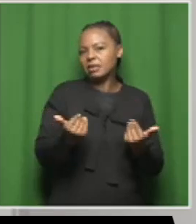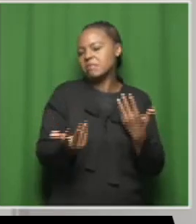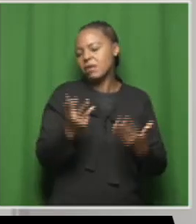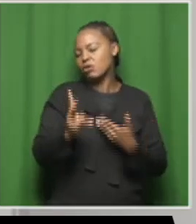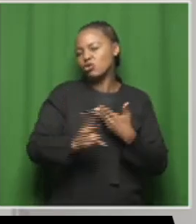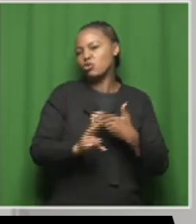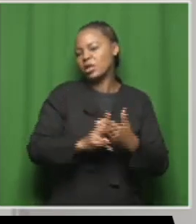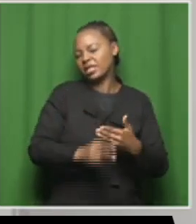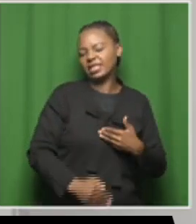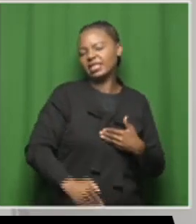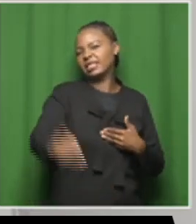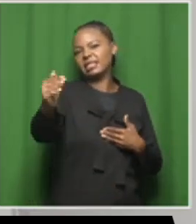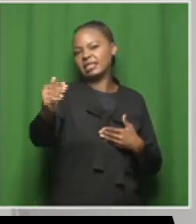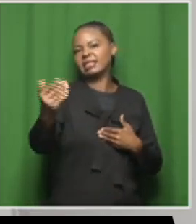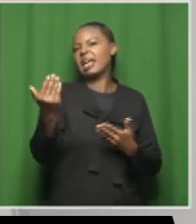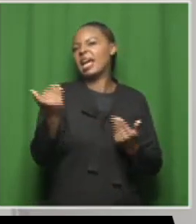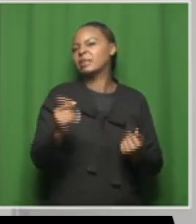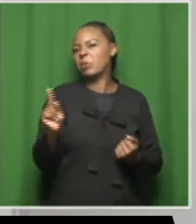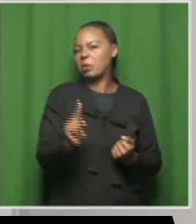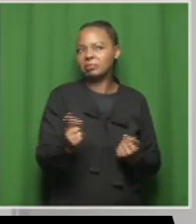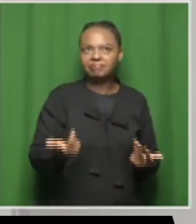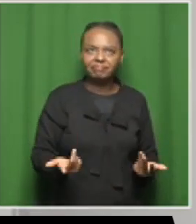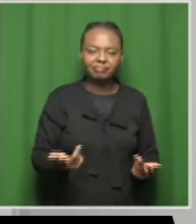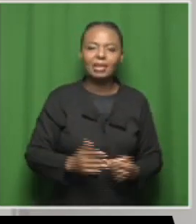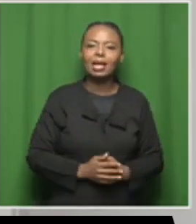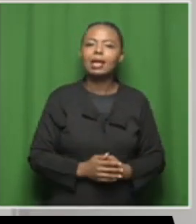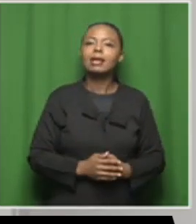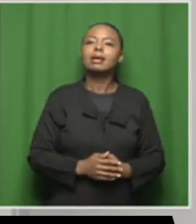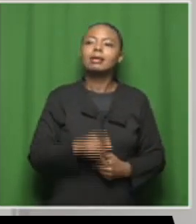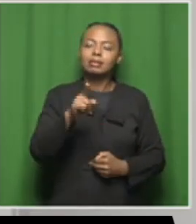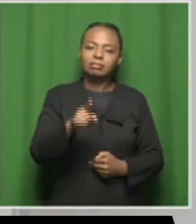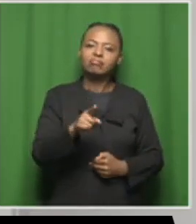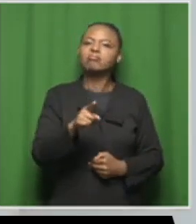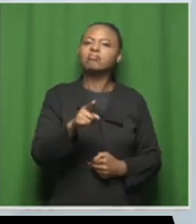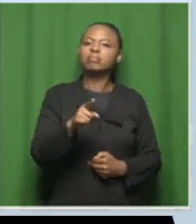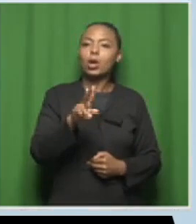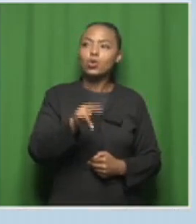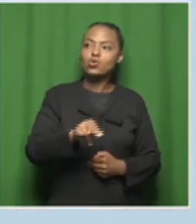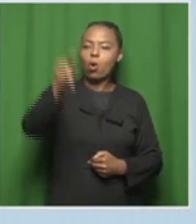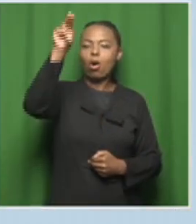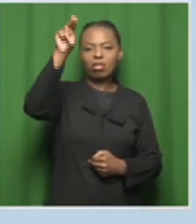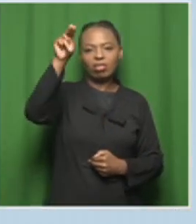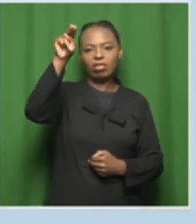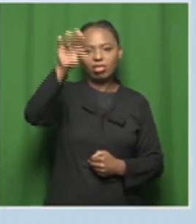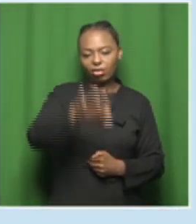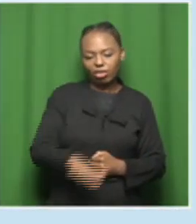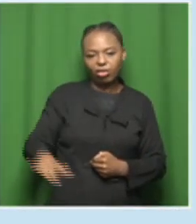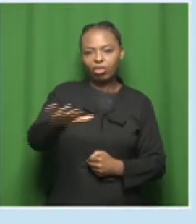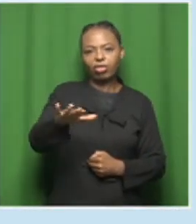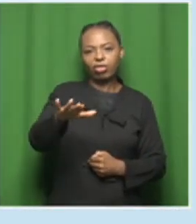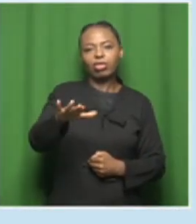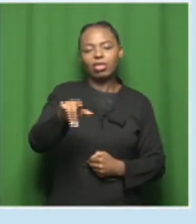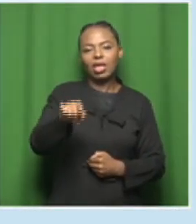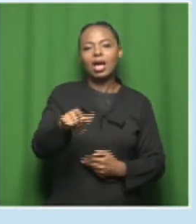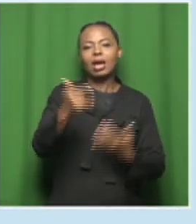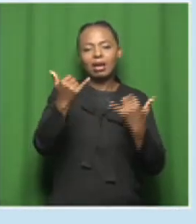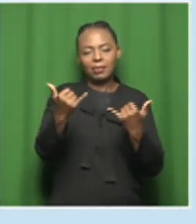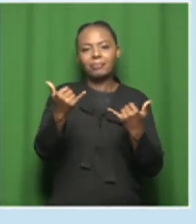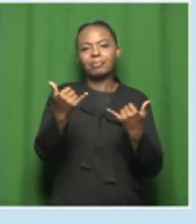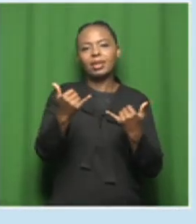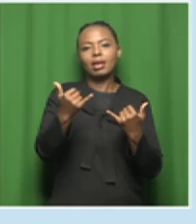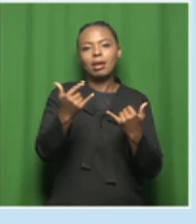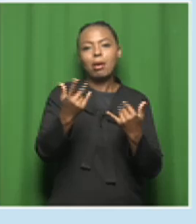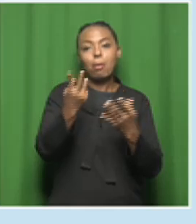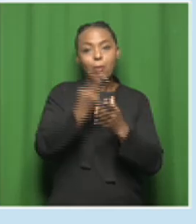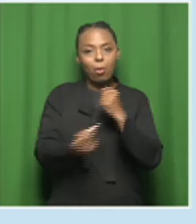weeks, is that the case will start decreasing in the northern hemisphere. There is signals that